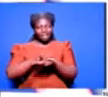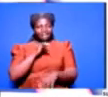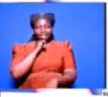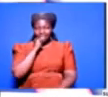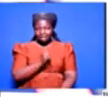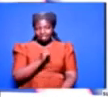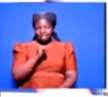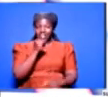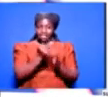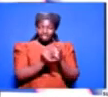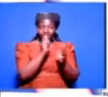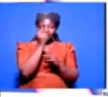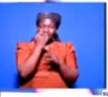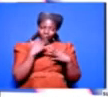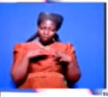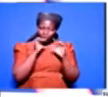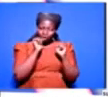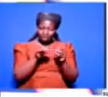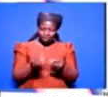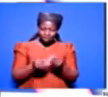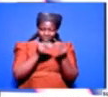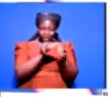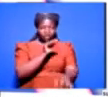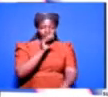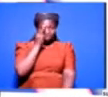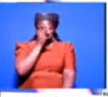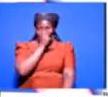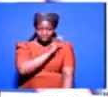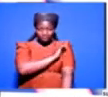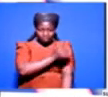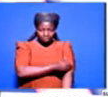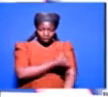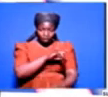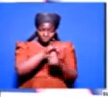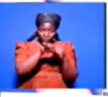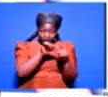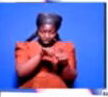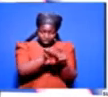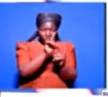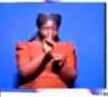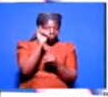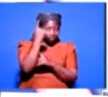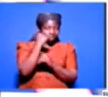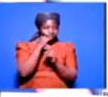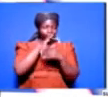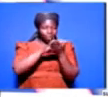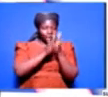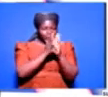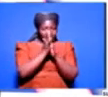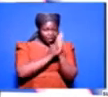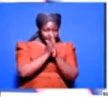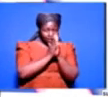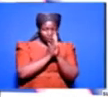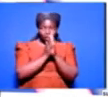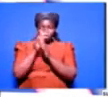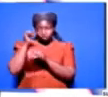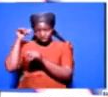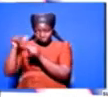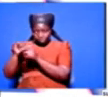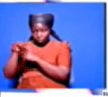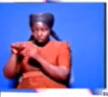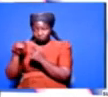would have given him power when he first sought it, you remember when that in was, 92? In 1992. If